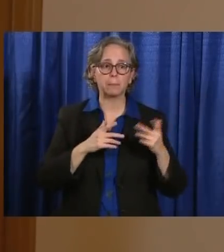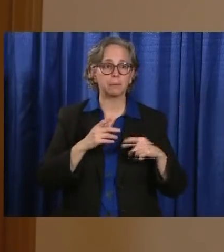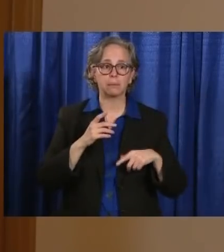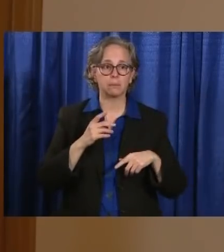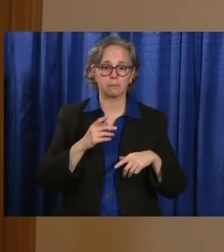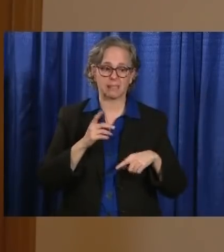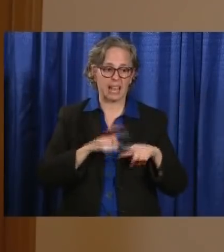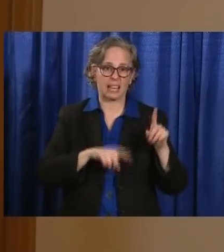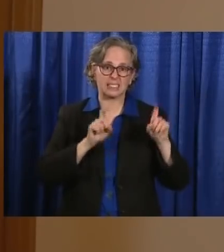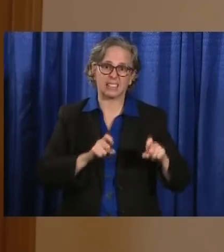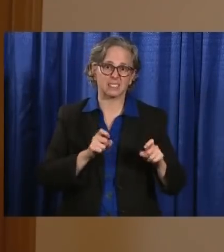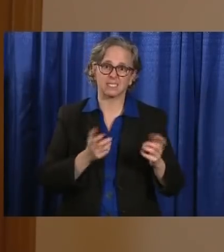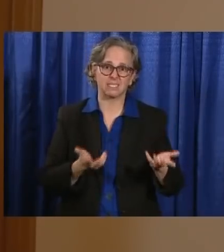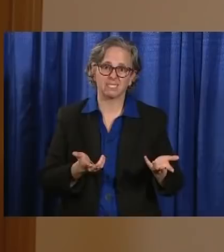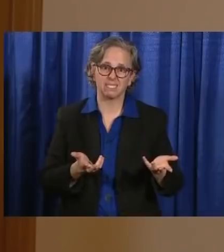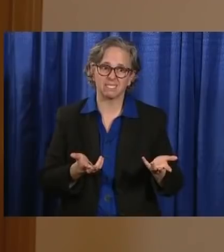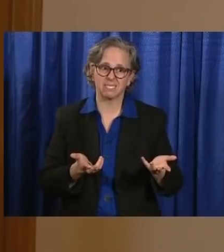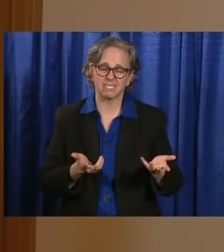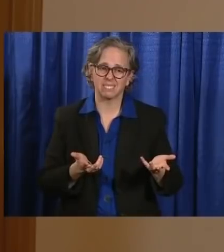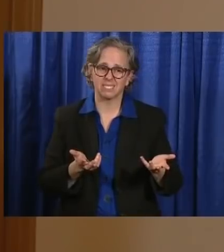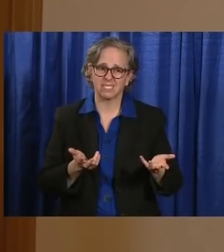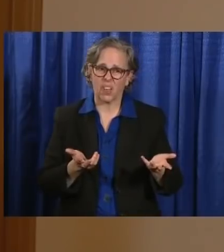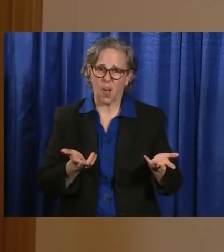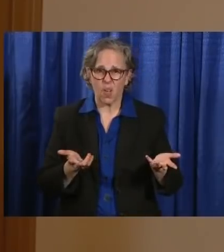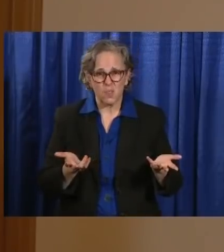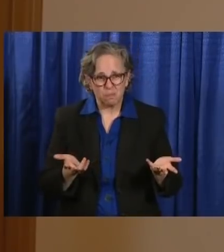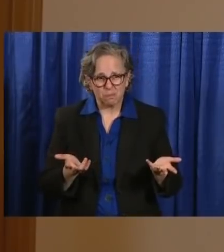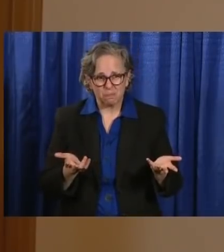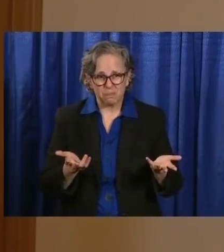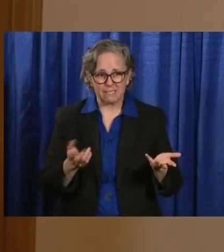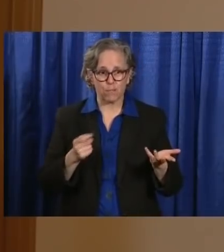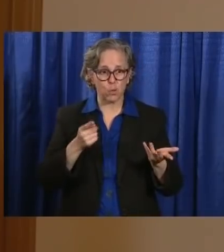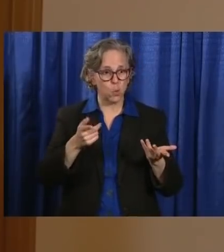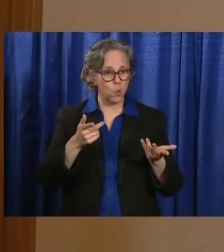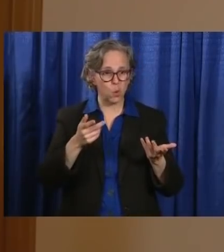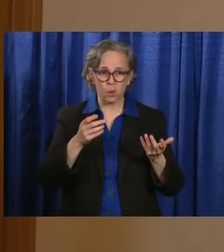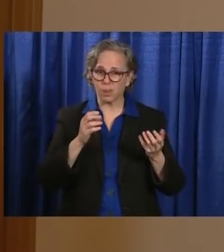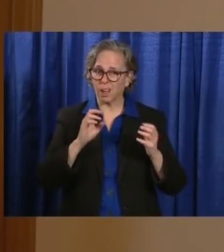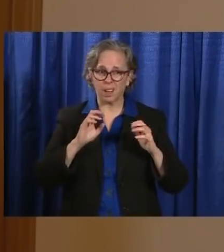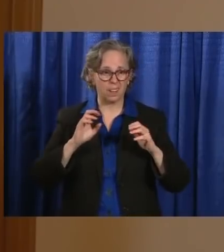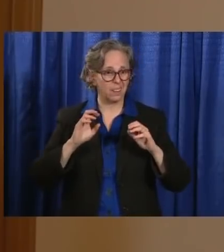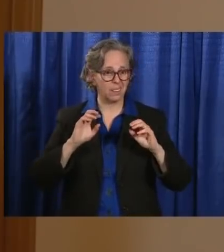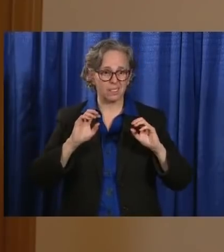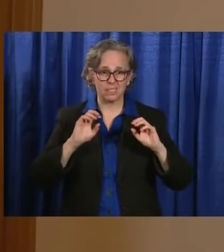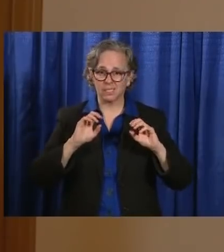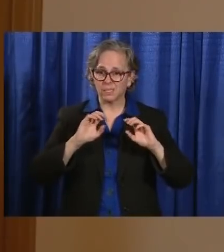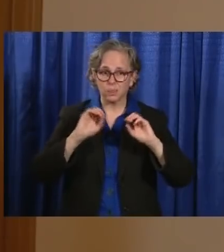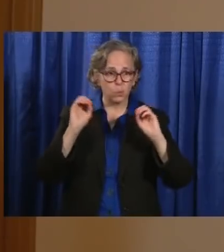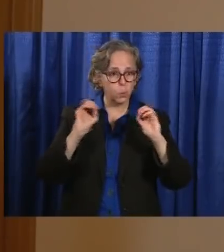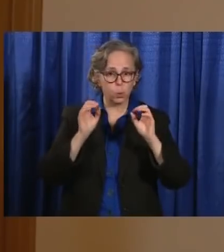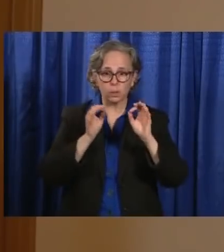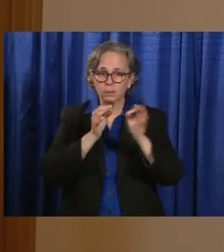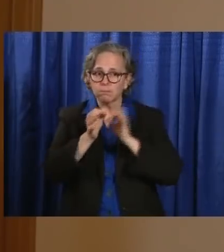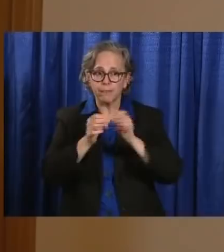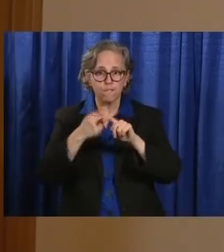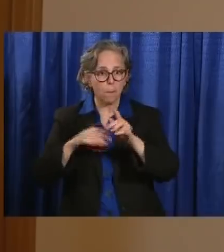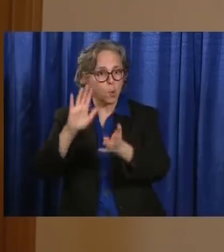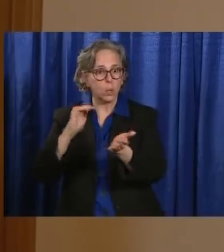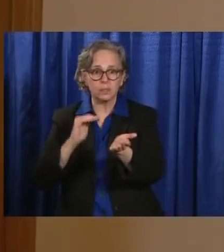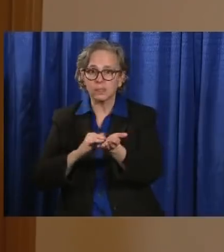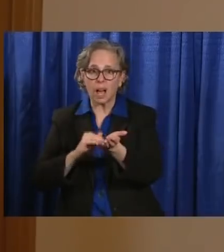know, unless you've been given very specific instructions about how to be tested, which most likely will be involving a hospital